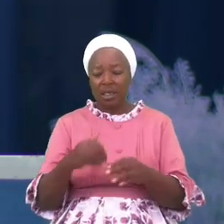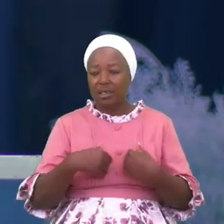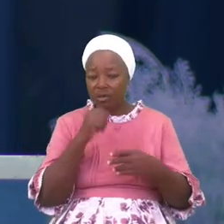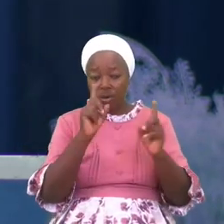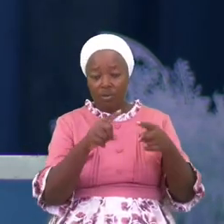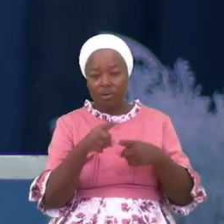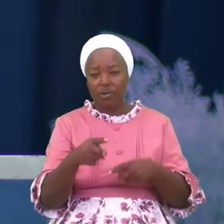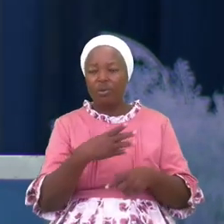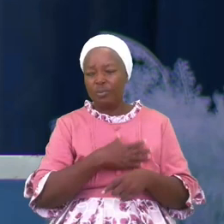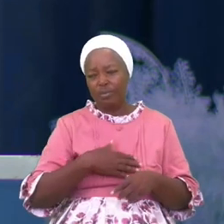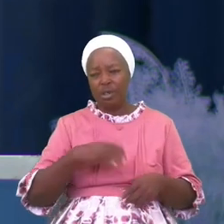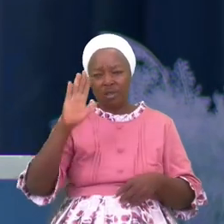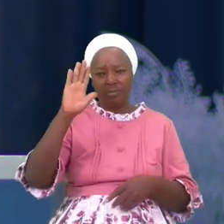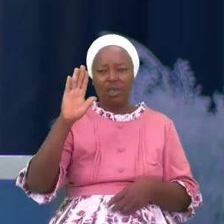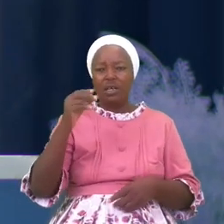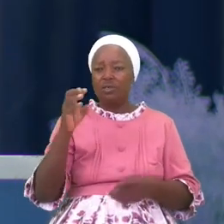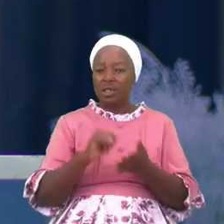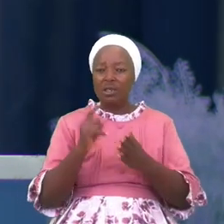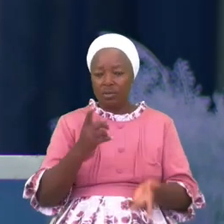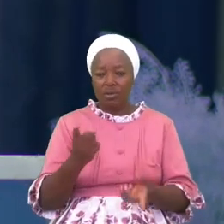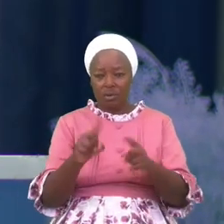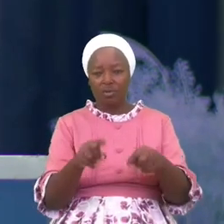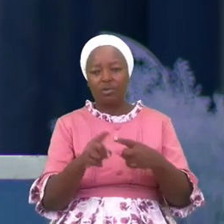hand. They will locate you quickly.